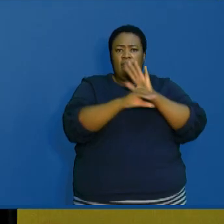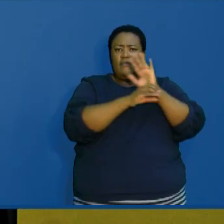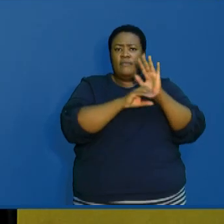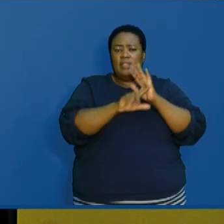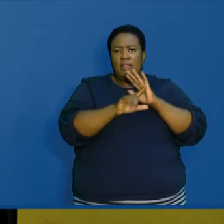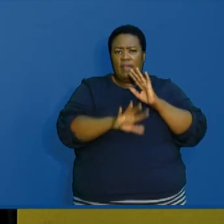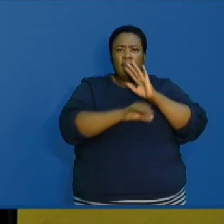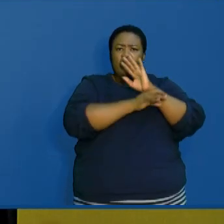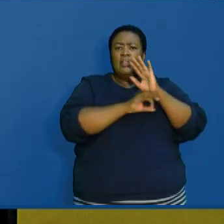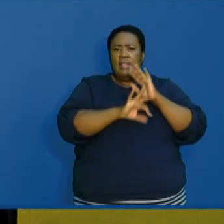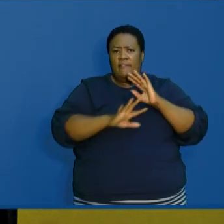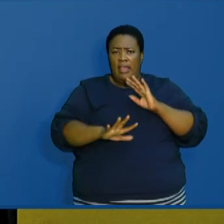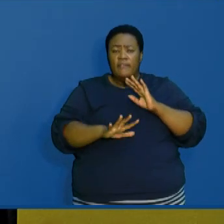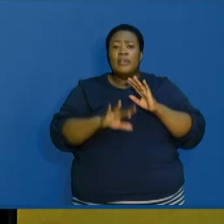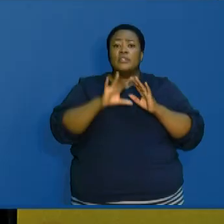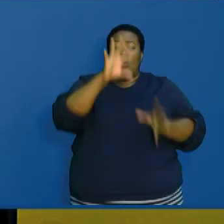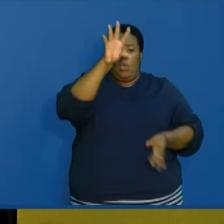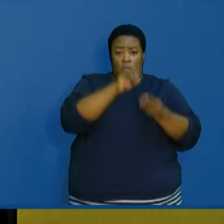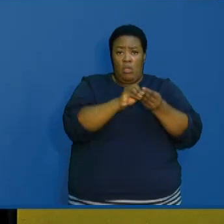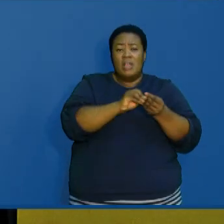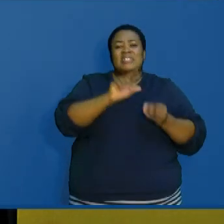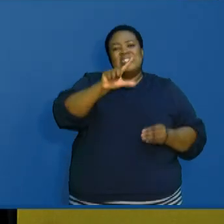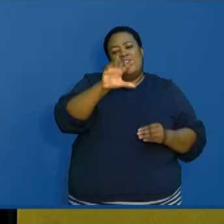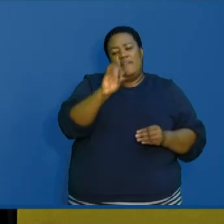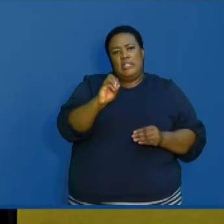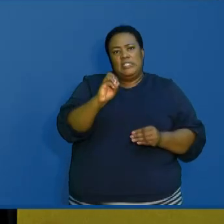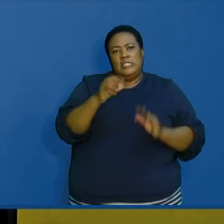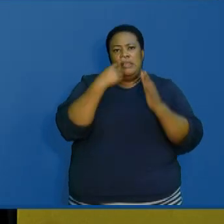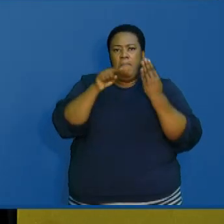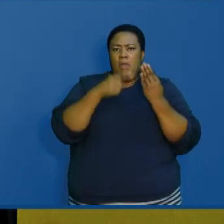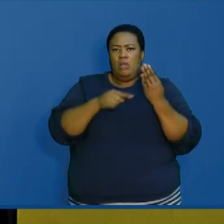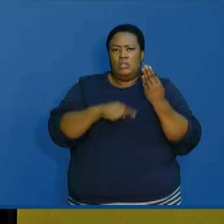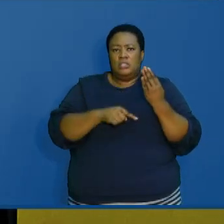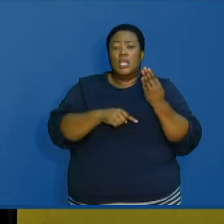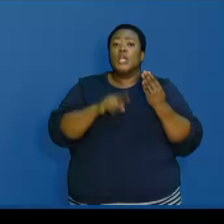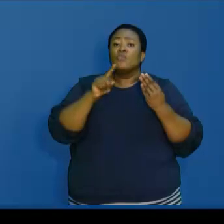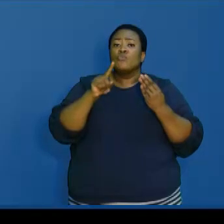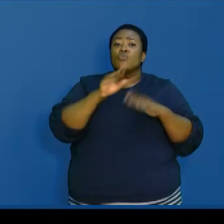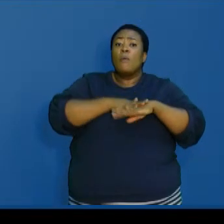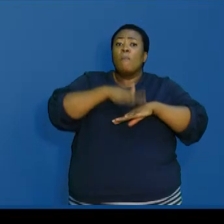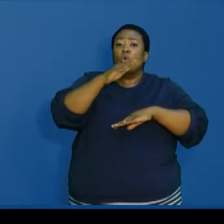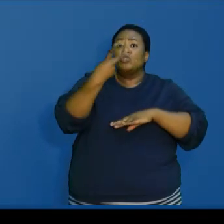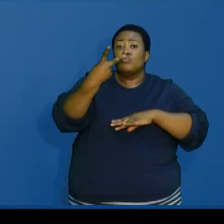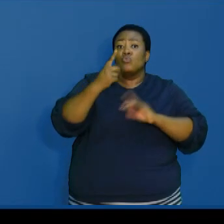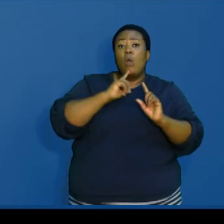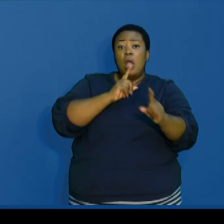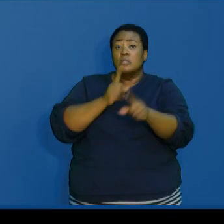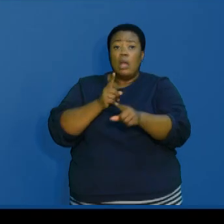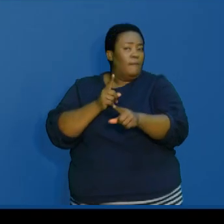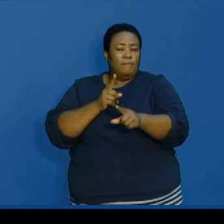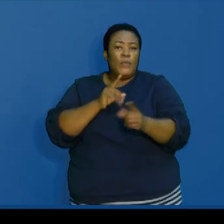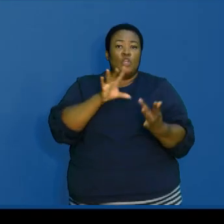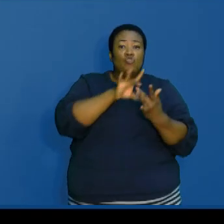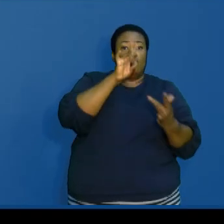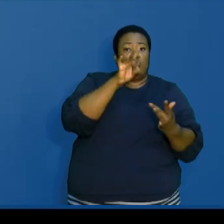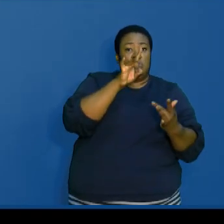70 marks. So you cannot answer more than 2 of these questions. You may choose Cry the Beloved